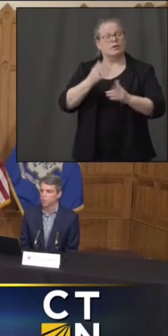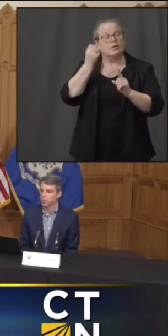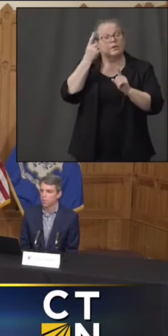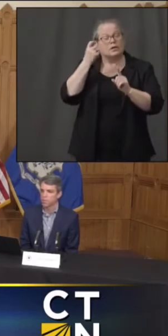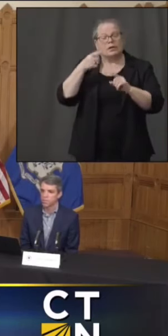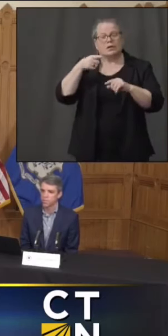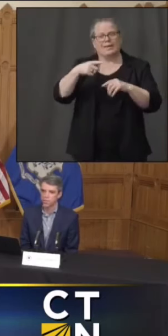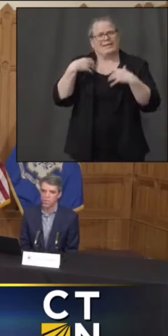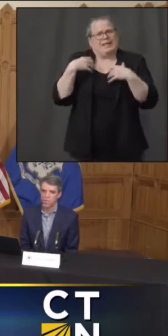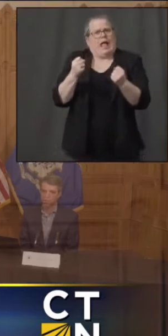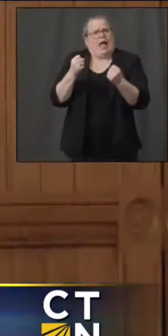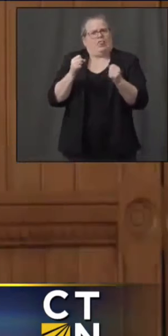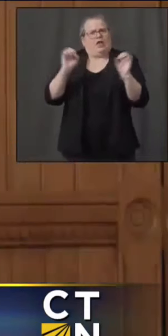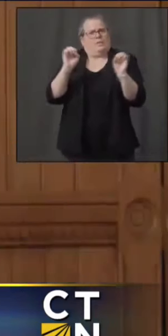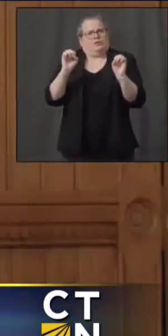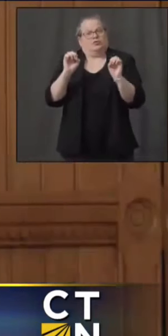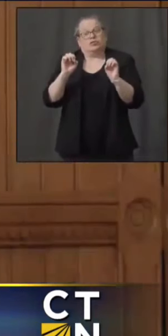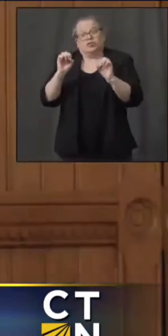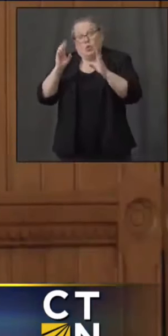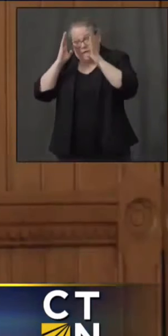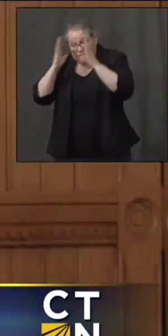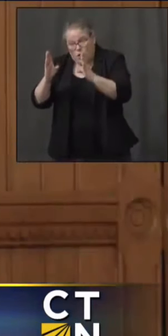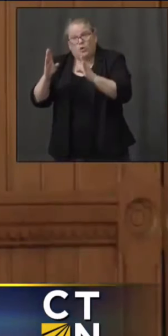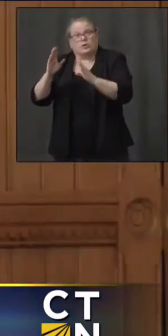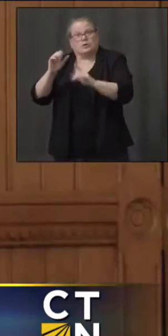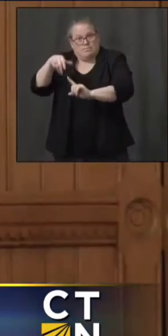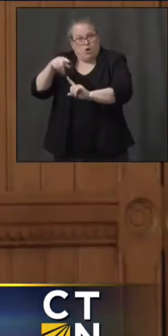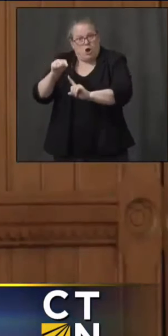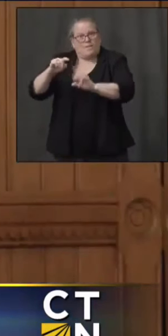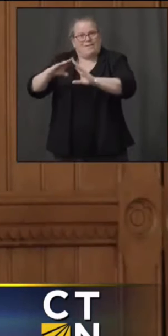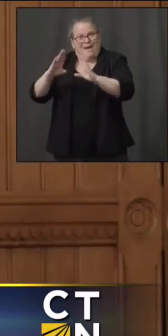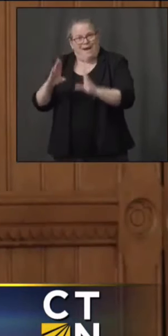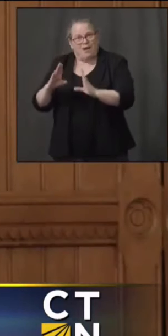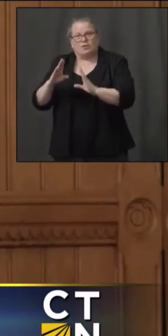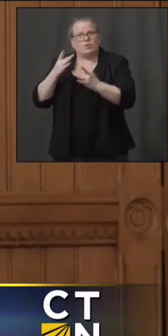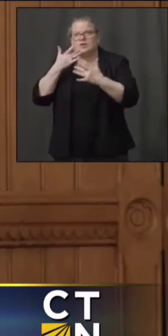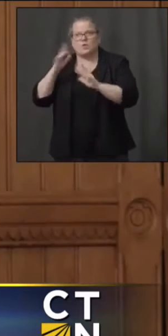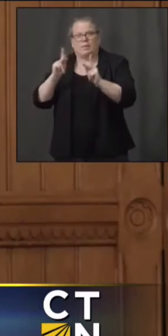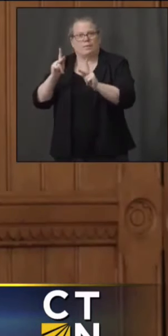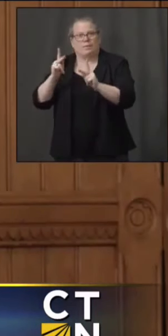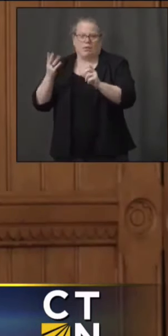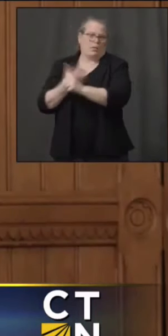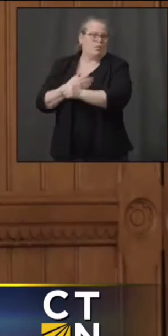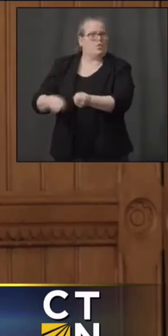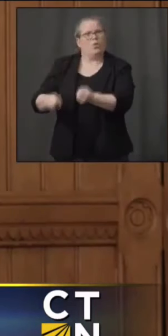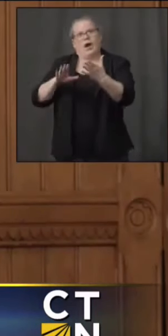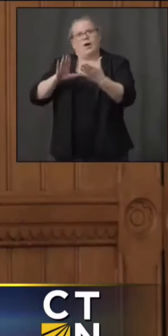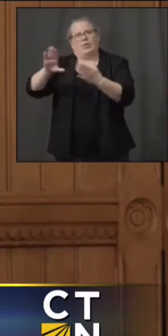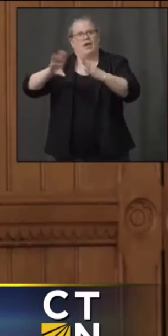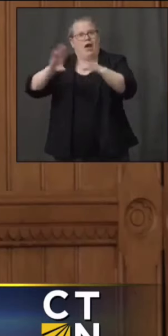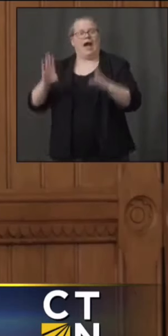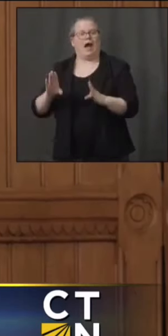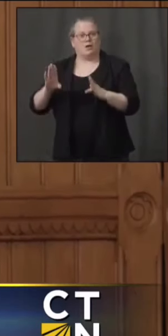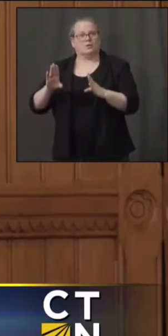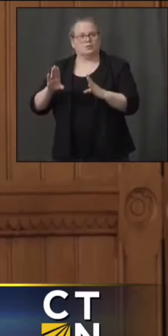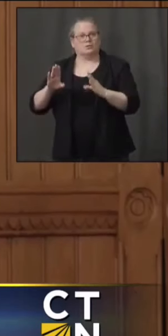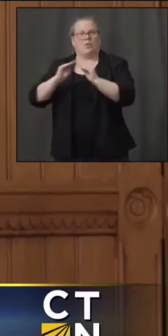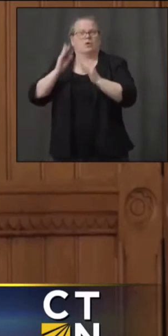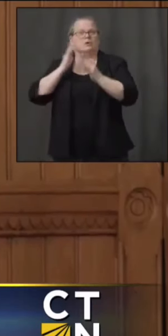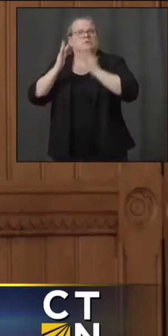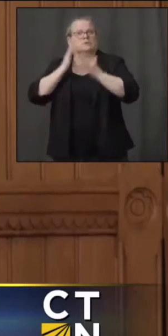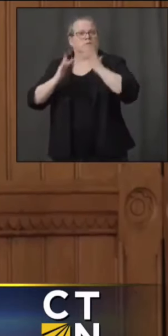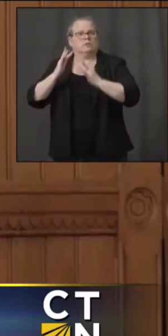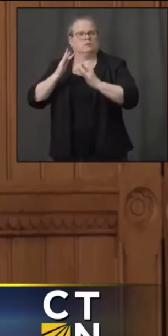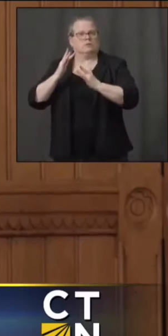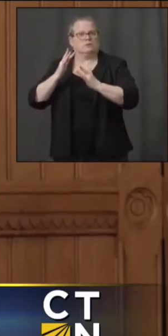on the residential side was to ensure that people weren't getting evicted and creating a public health additional risk by, you know, being out on the street. But it is